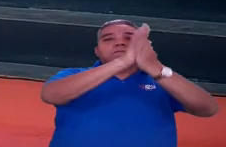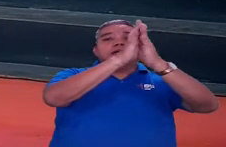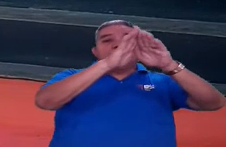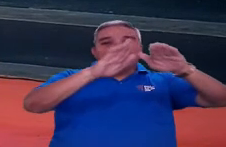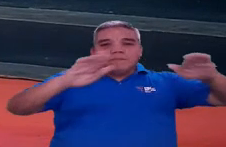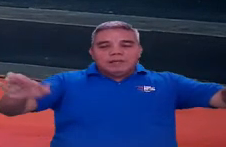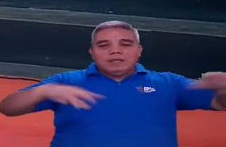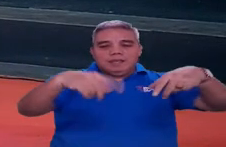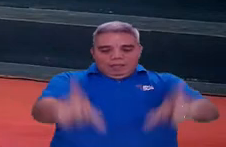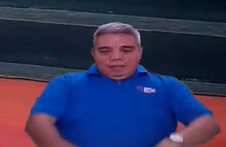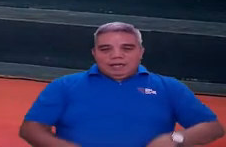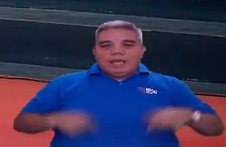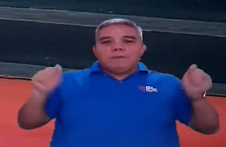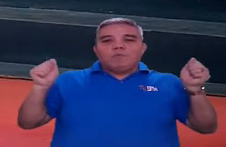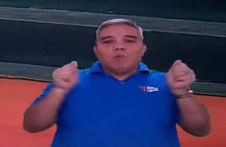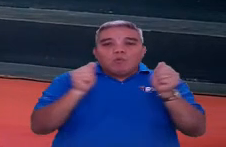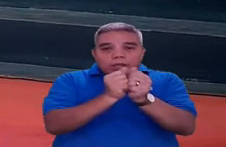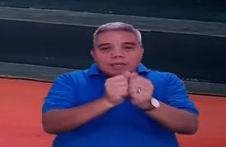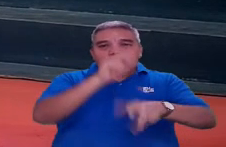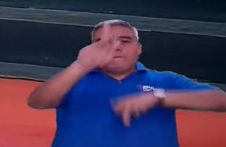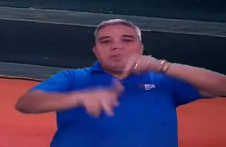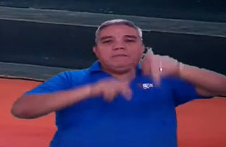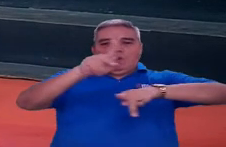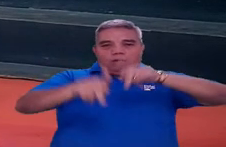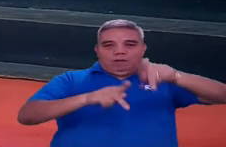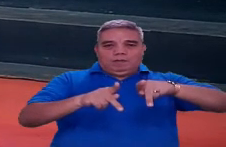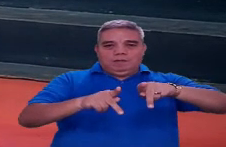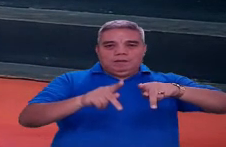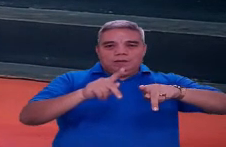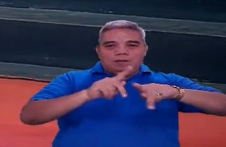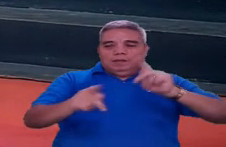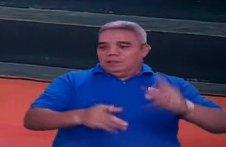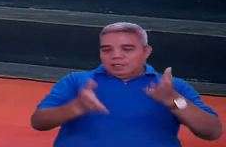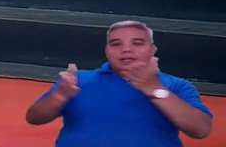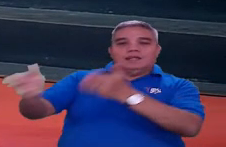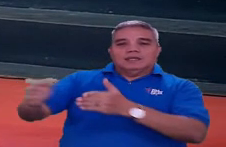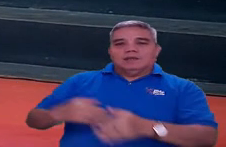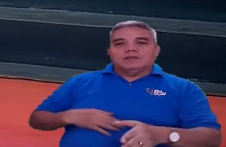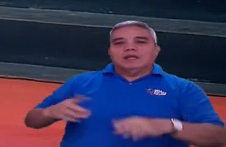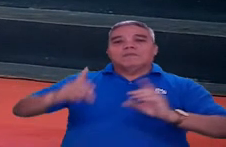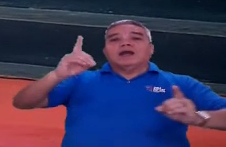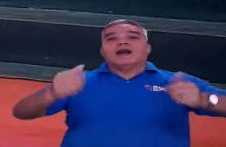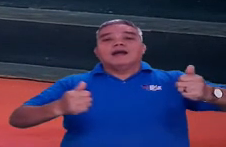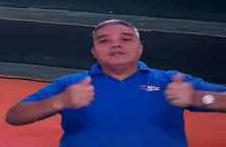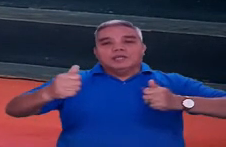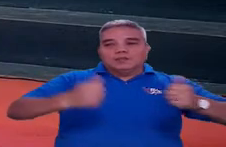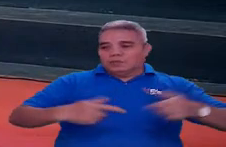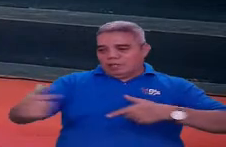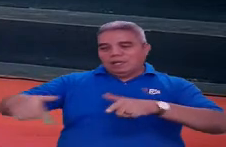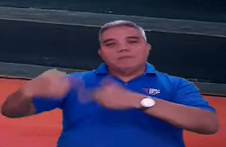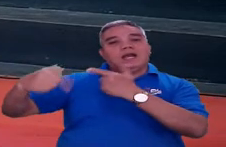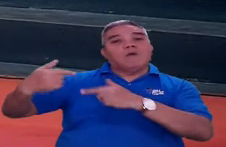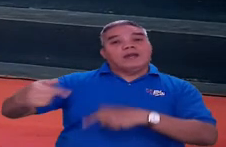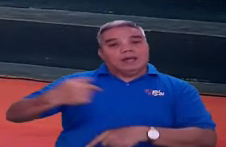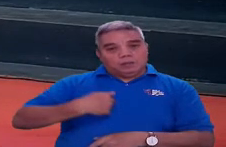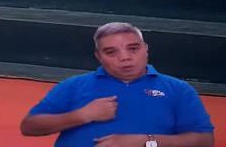peaceably live with people. Sila na lang mag-take advantage nato. Sila na lang mag-away